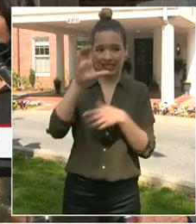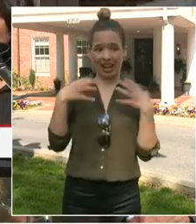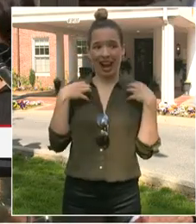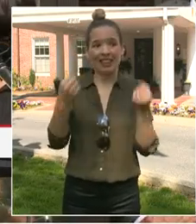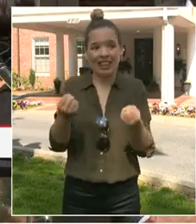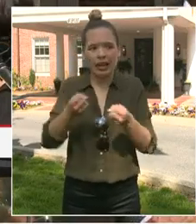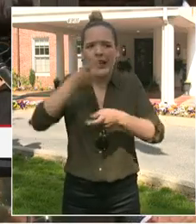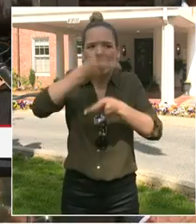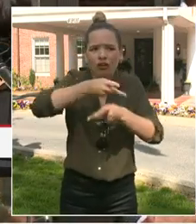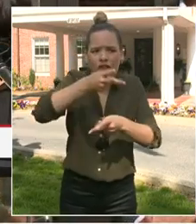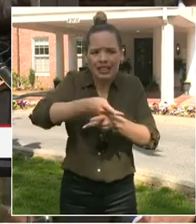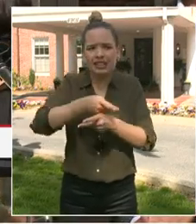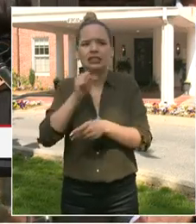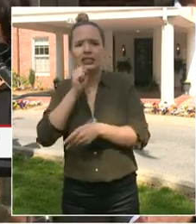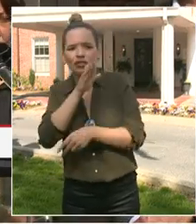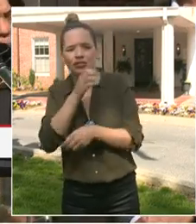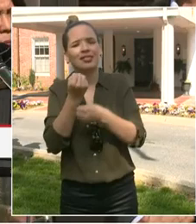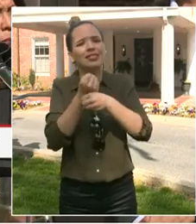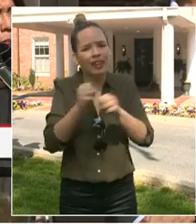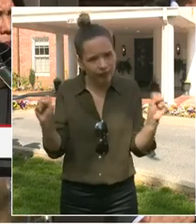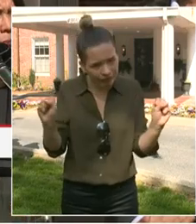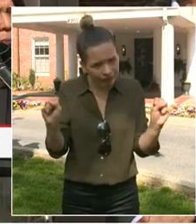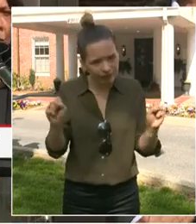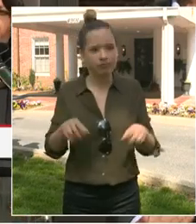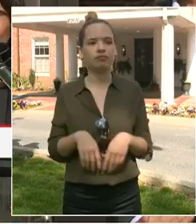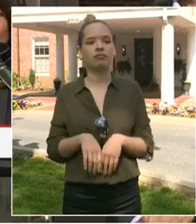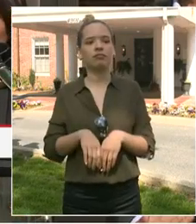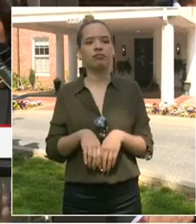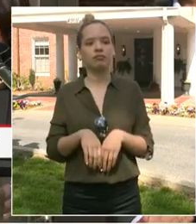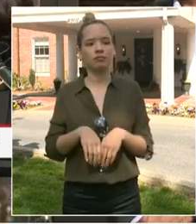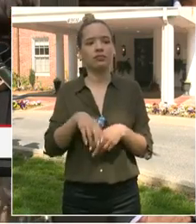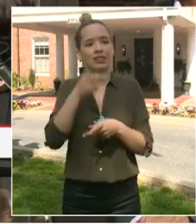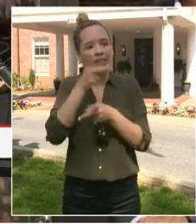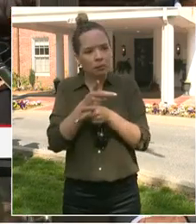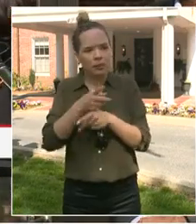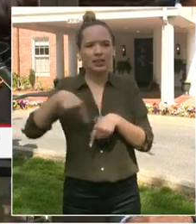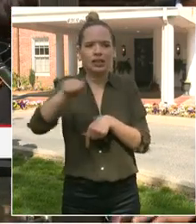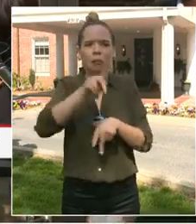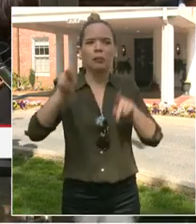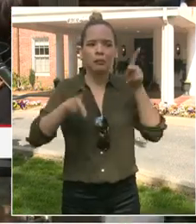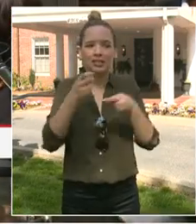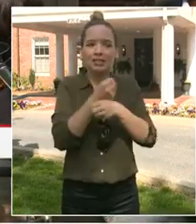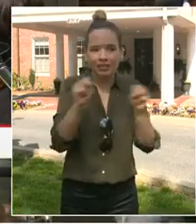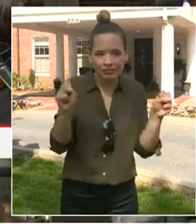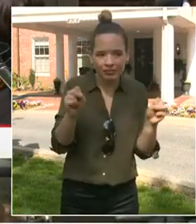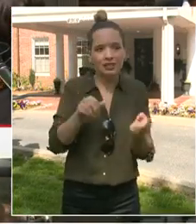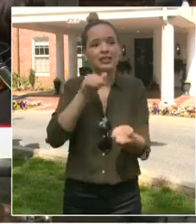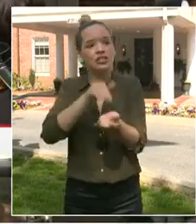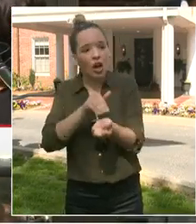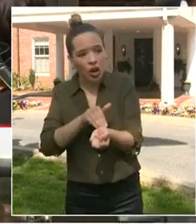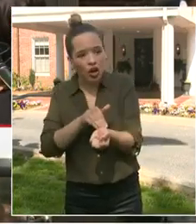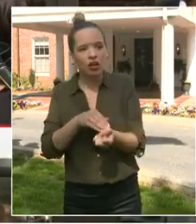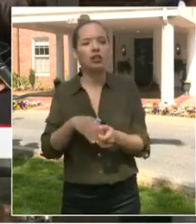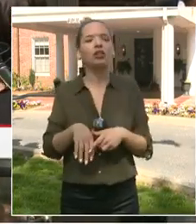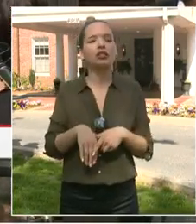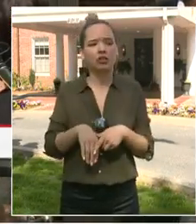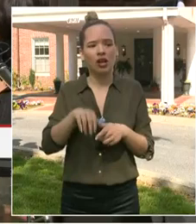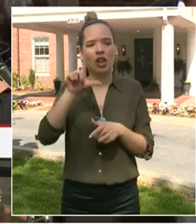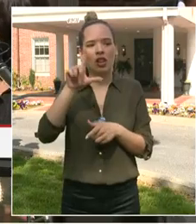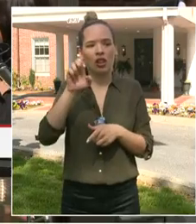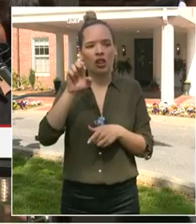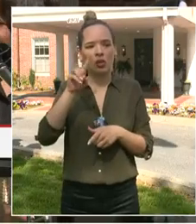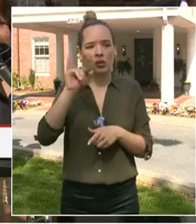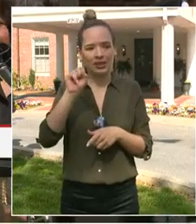safe, to keep our population safe, and that's Dr. Sharon Lewis, who's our Senior Deputy Director of our Health Regulation